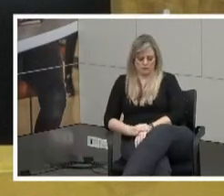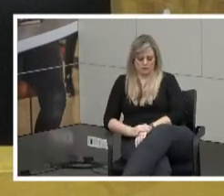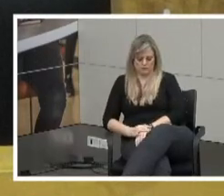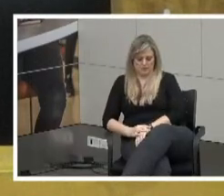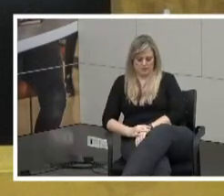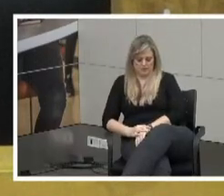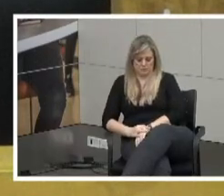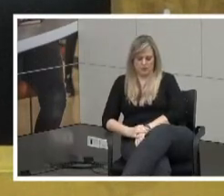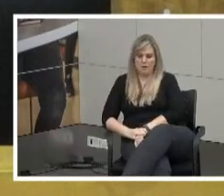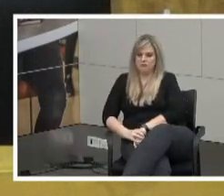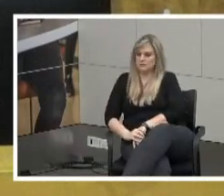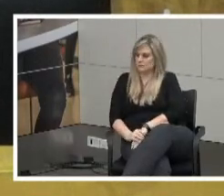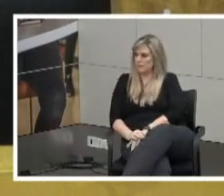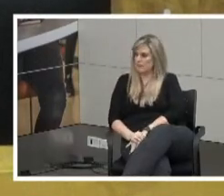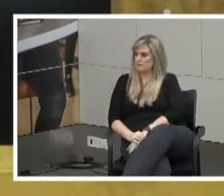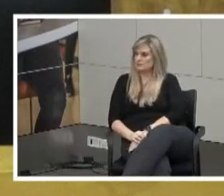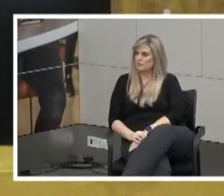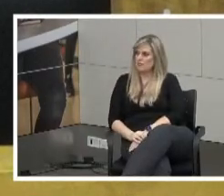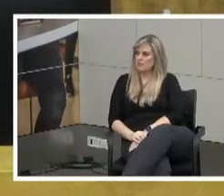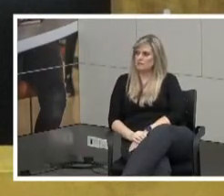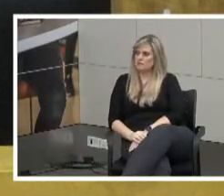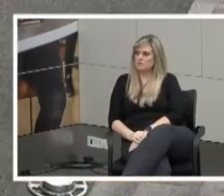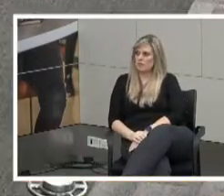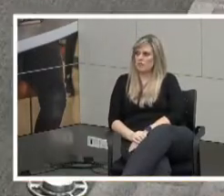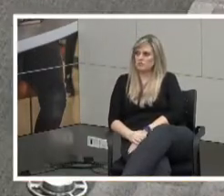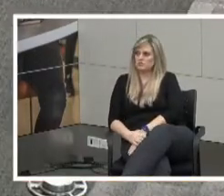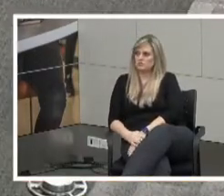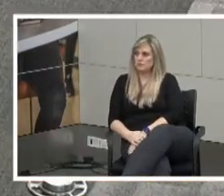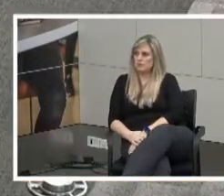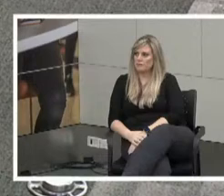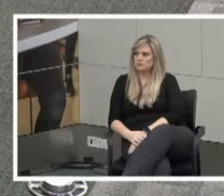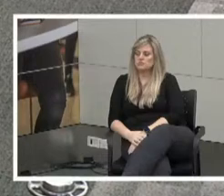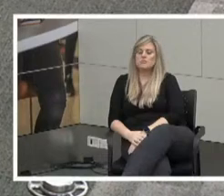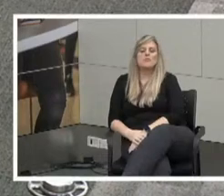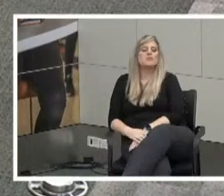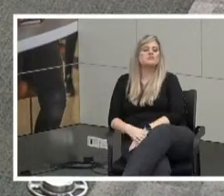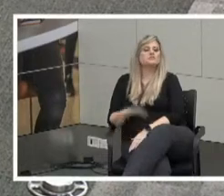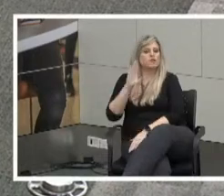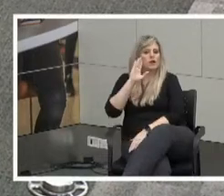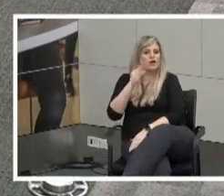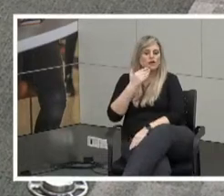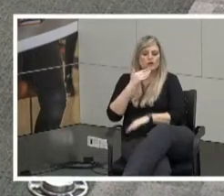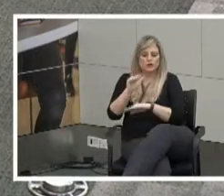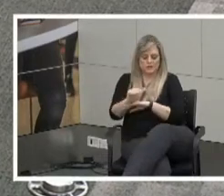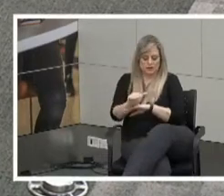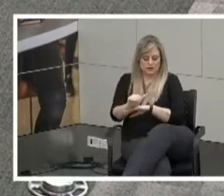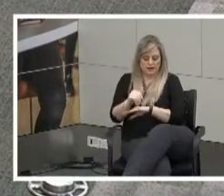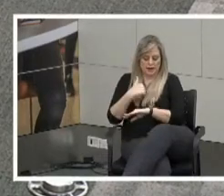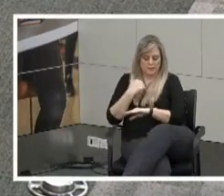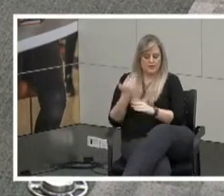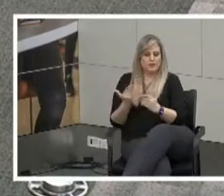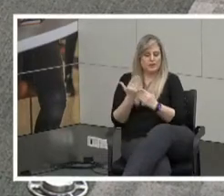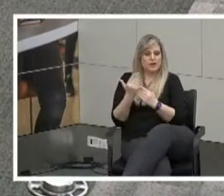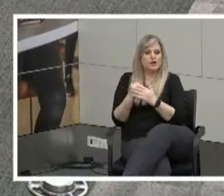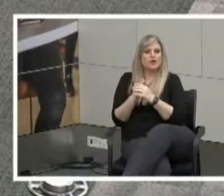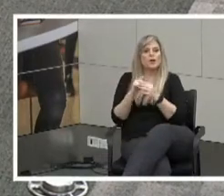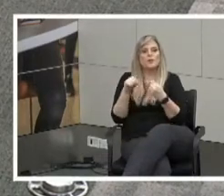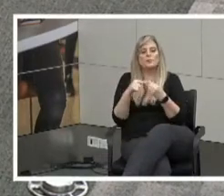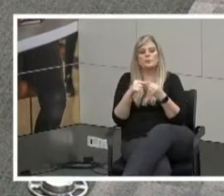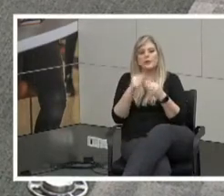Ruth kravit oh Beth Caldwell Miss Caldwell please go ahead good evening I'm here in regard to teacher